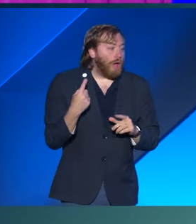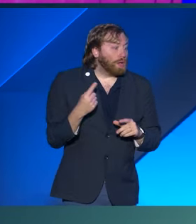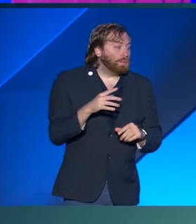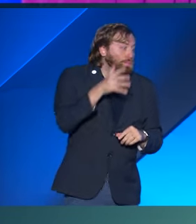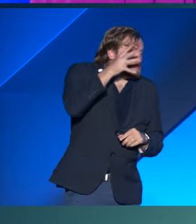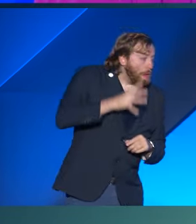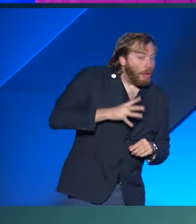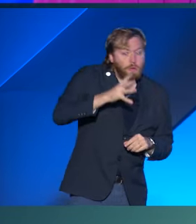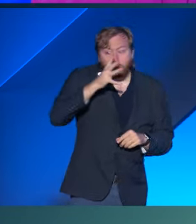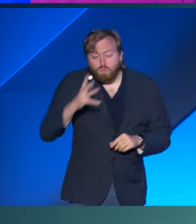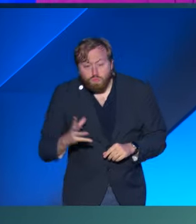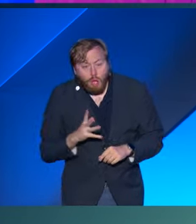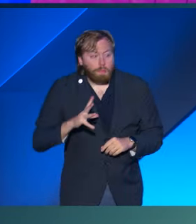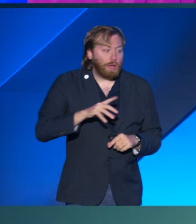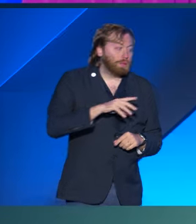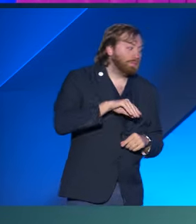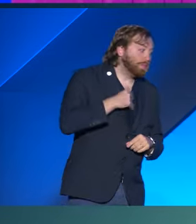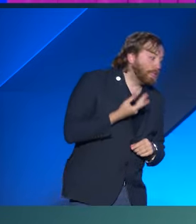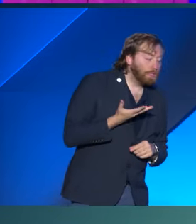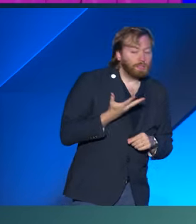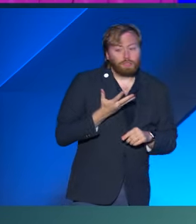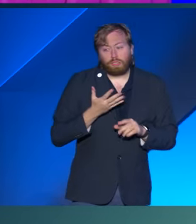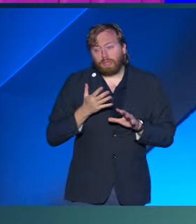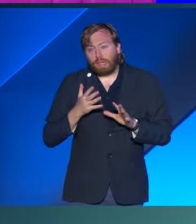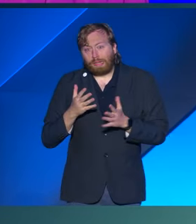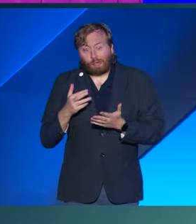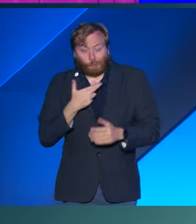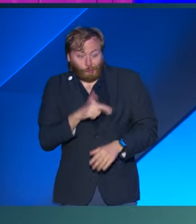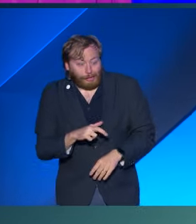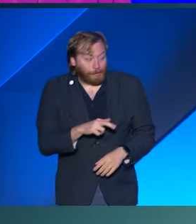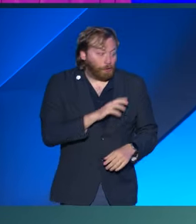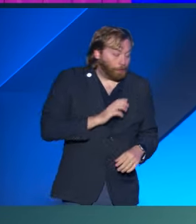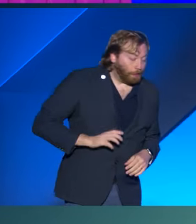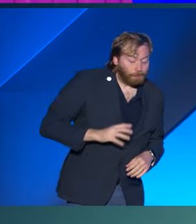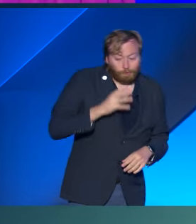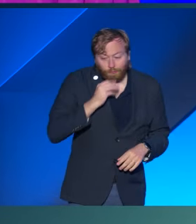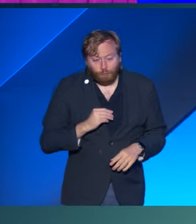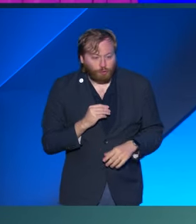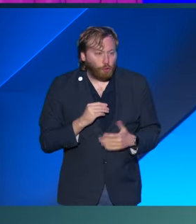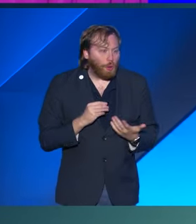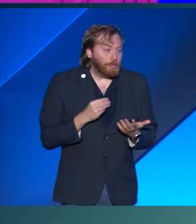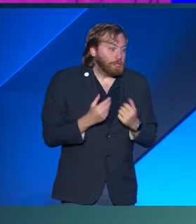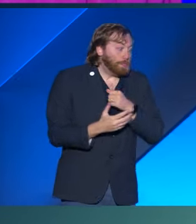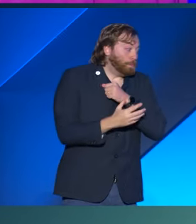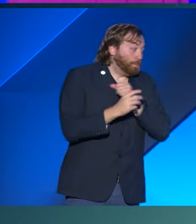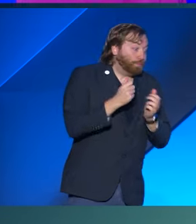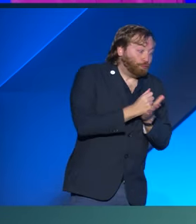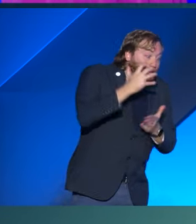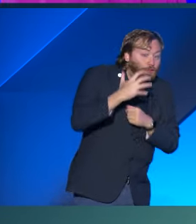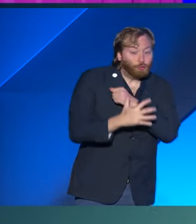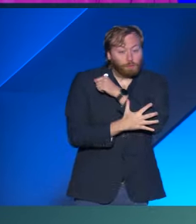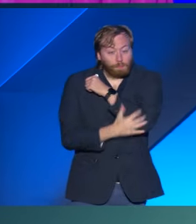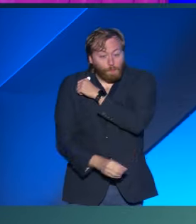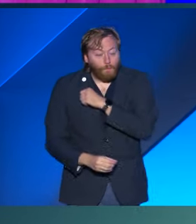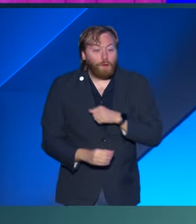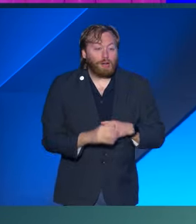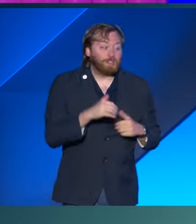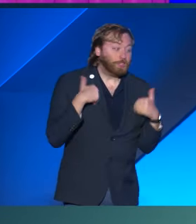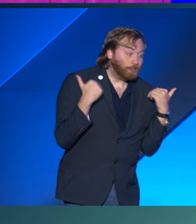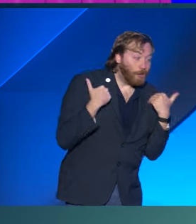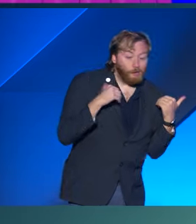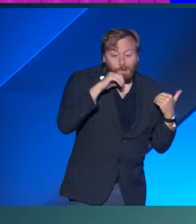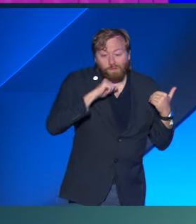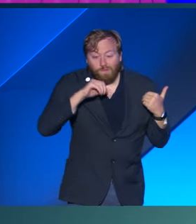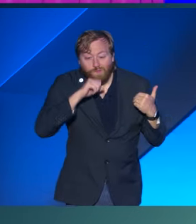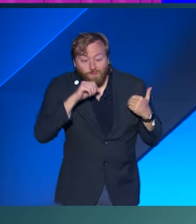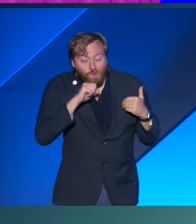religion, socioeconomic status, ability status, sexuality, age, education level, and